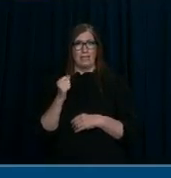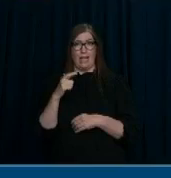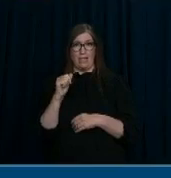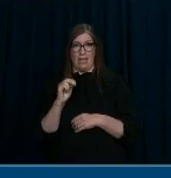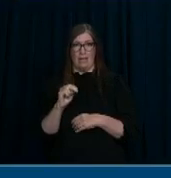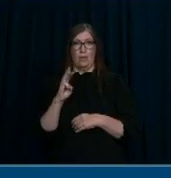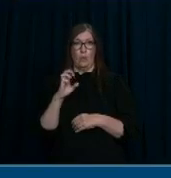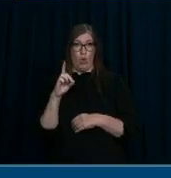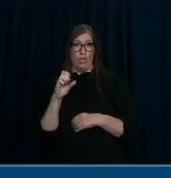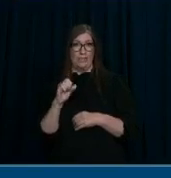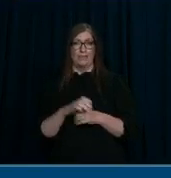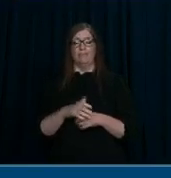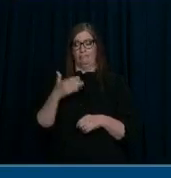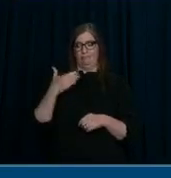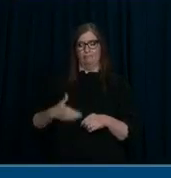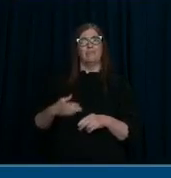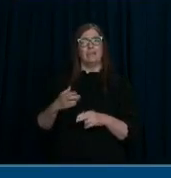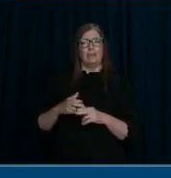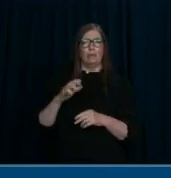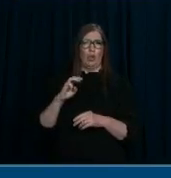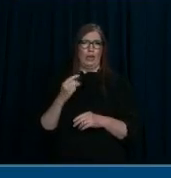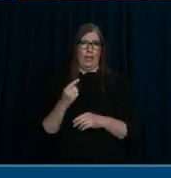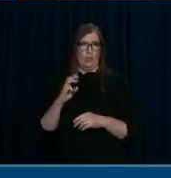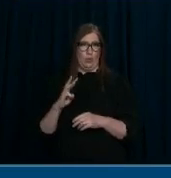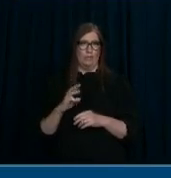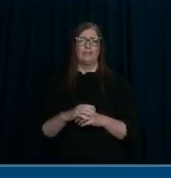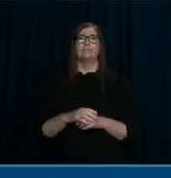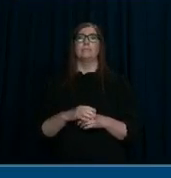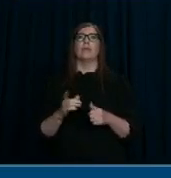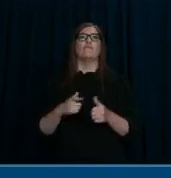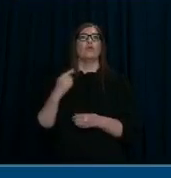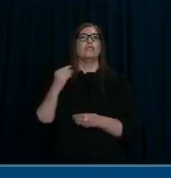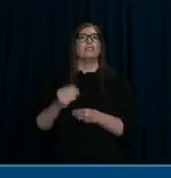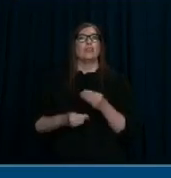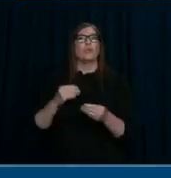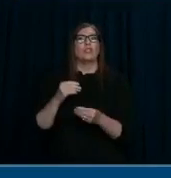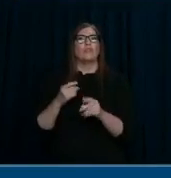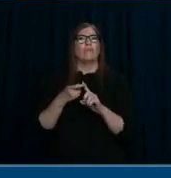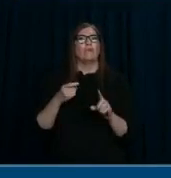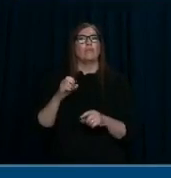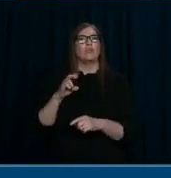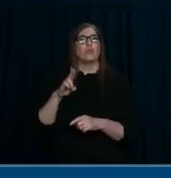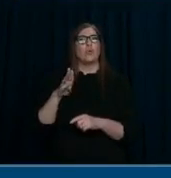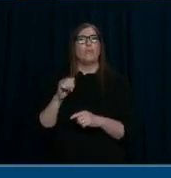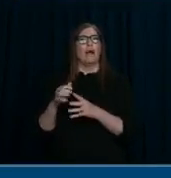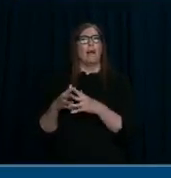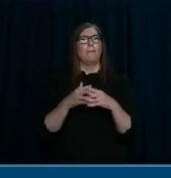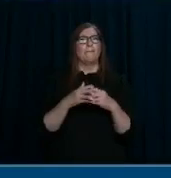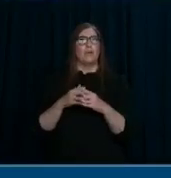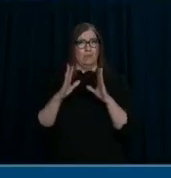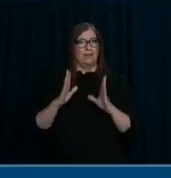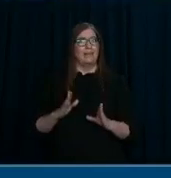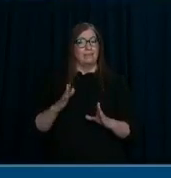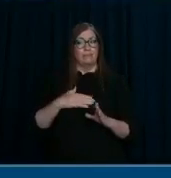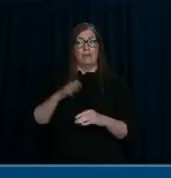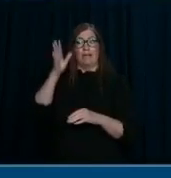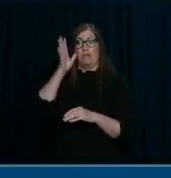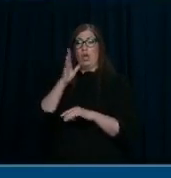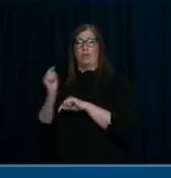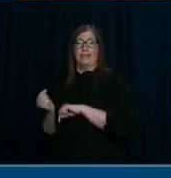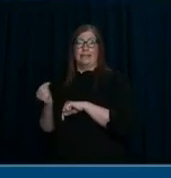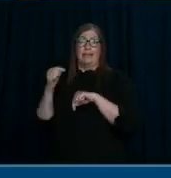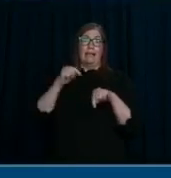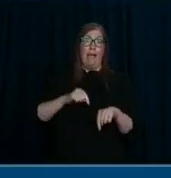you. My name is Marlene Galán-Woods. I'm a first-generation Cuban American. My parents came to this country in